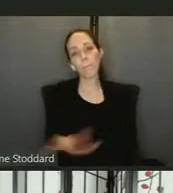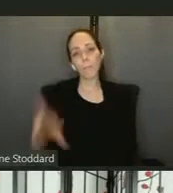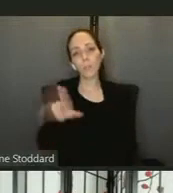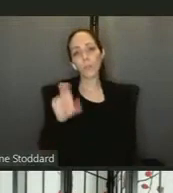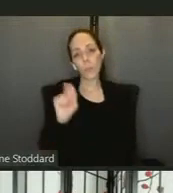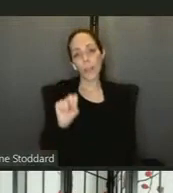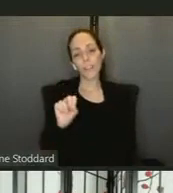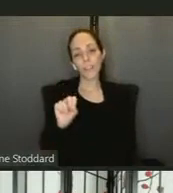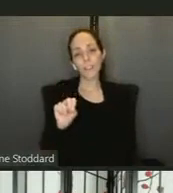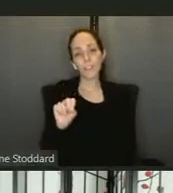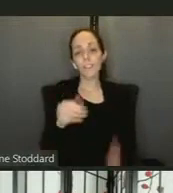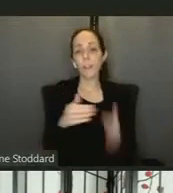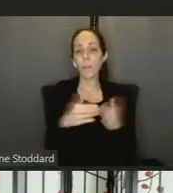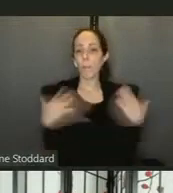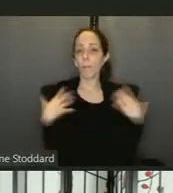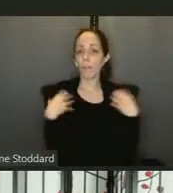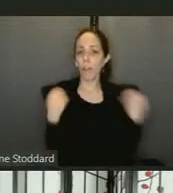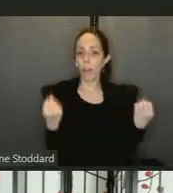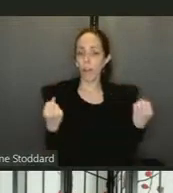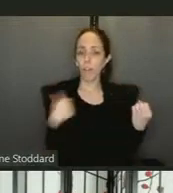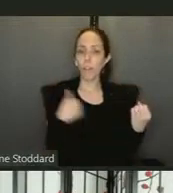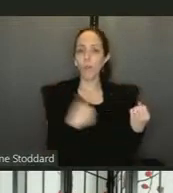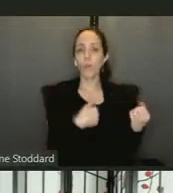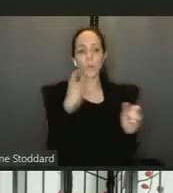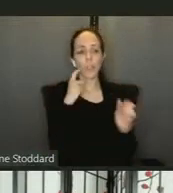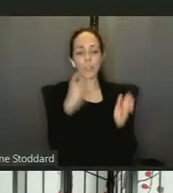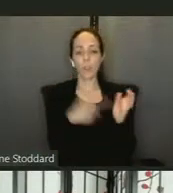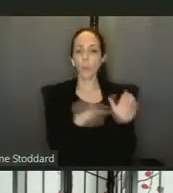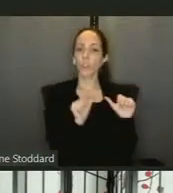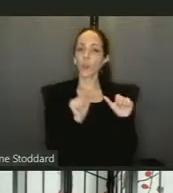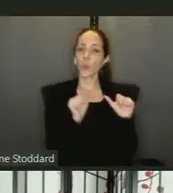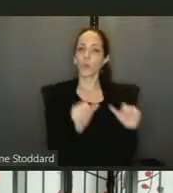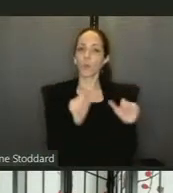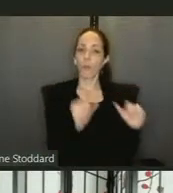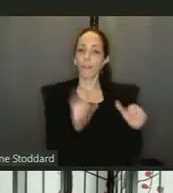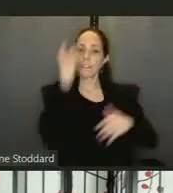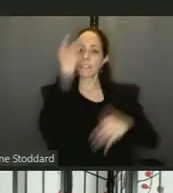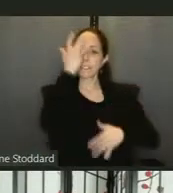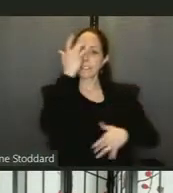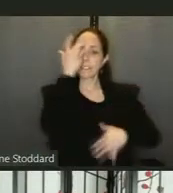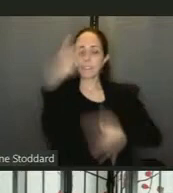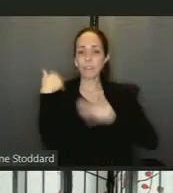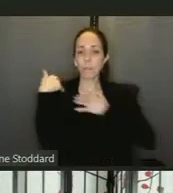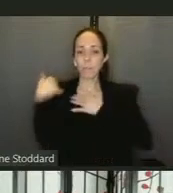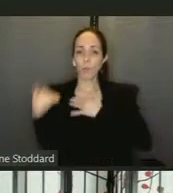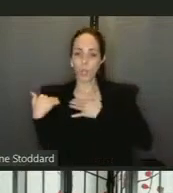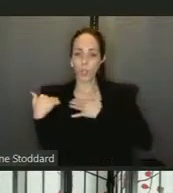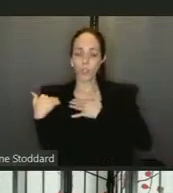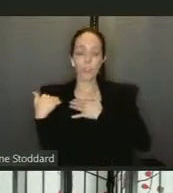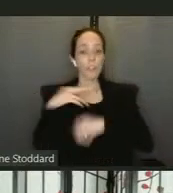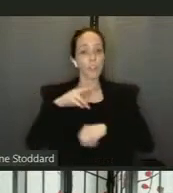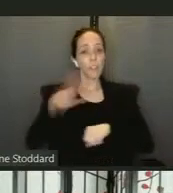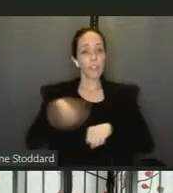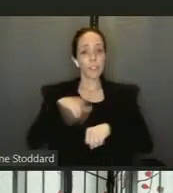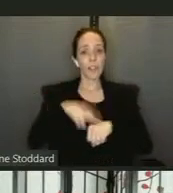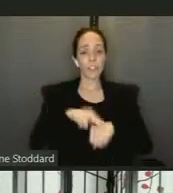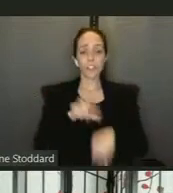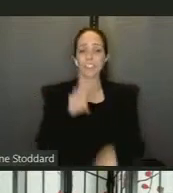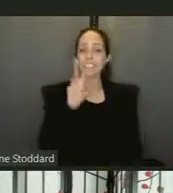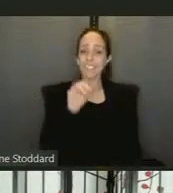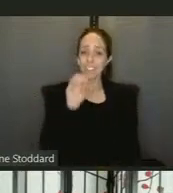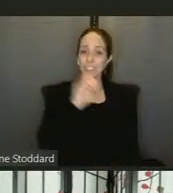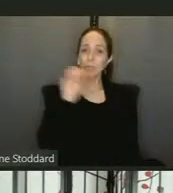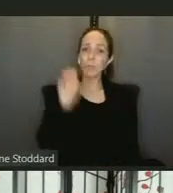public health, what we refer to as the chronic disease burden. We know that nationally, 60% of Americans